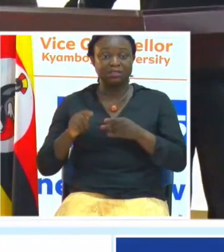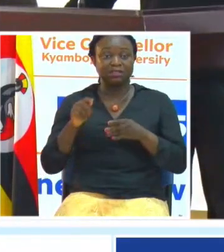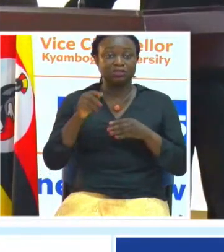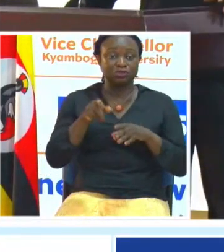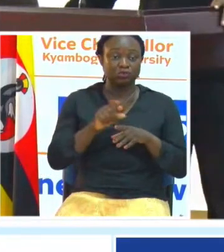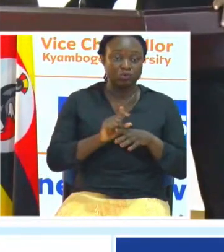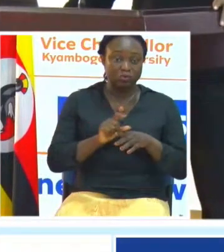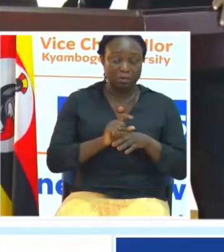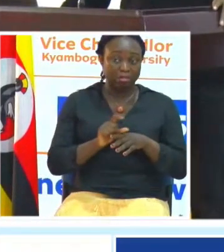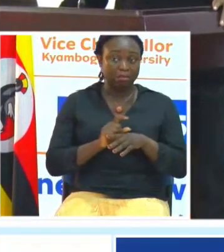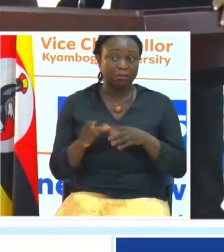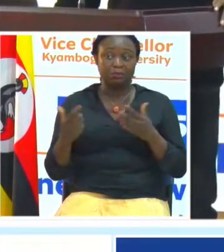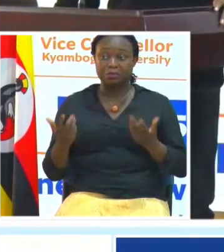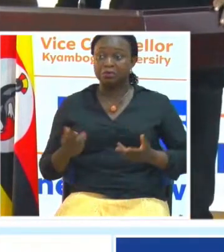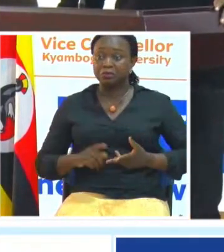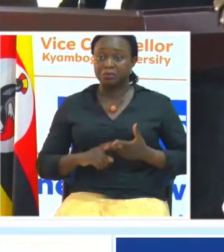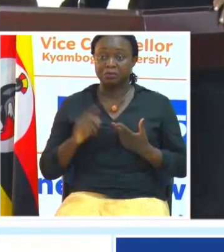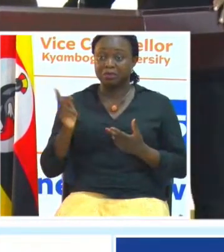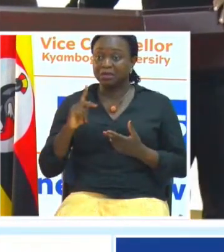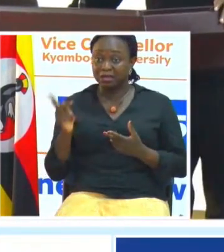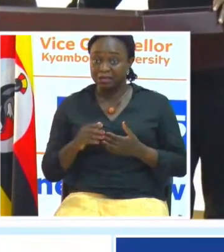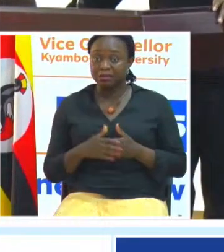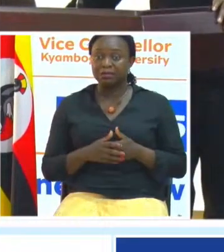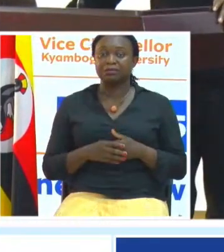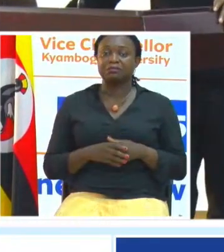Congo, Somalia, where I come from,